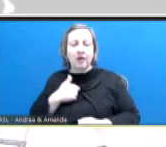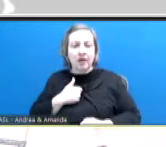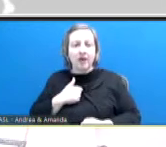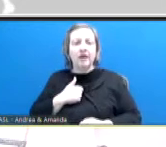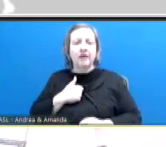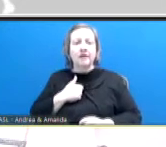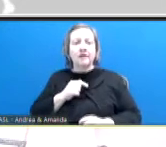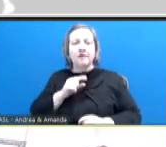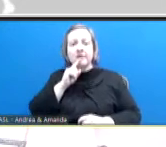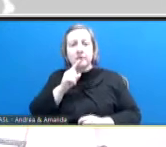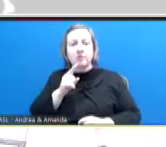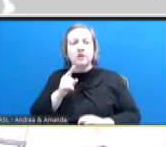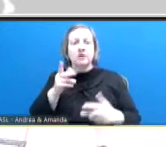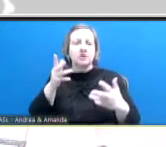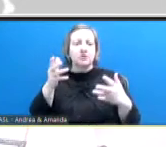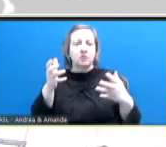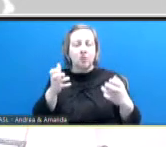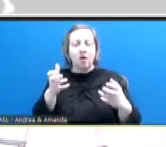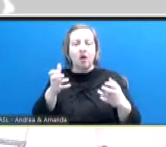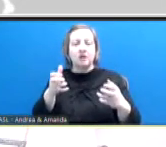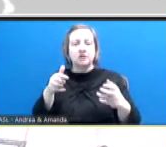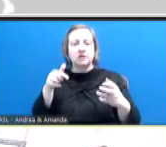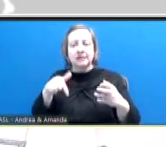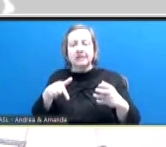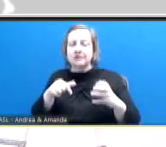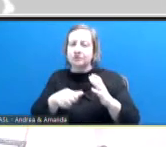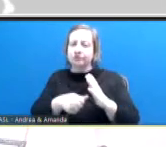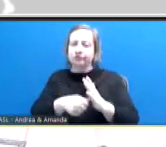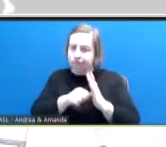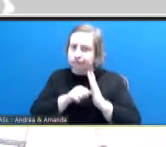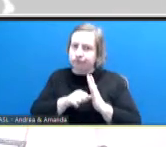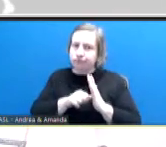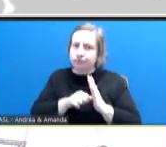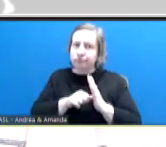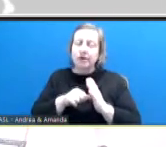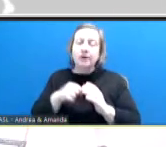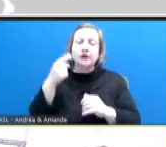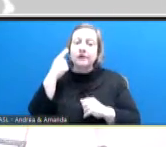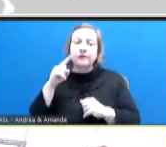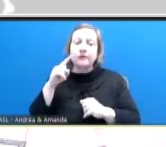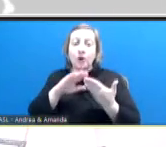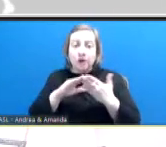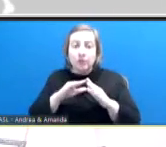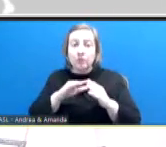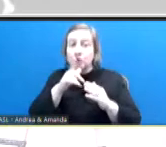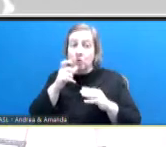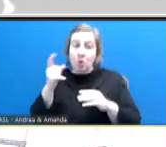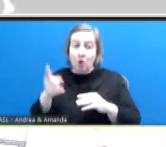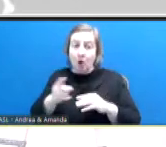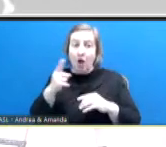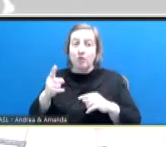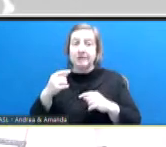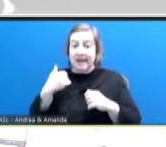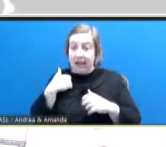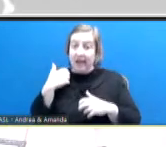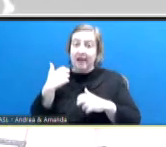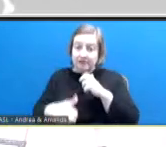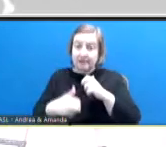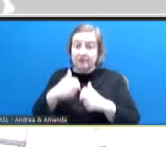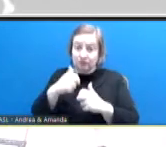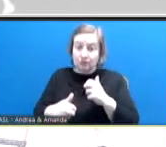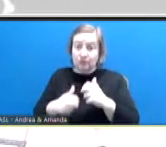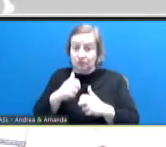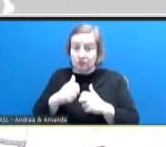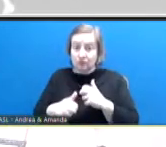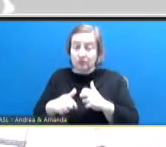really want this to resonate that for those communities who have always had an issue,